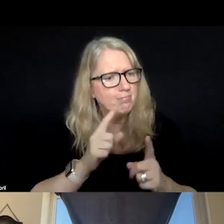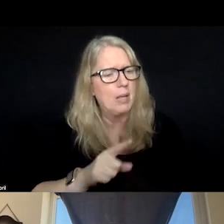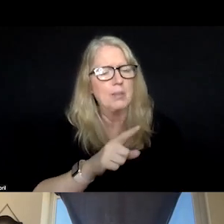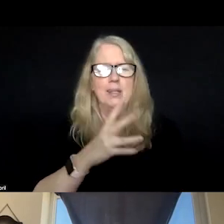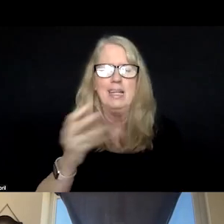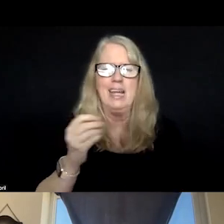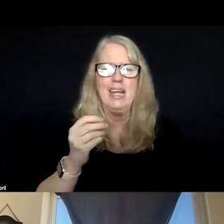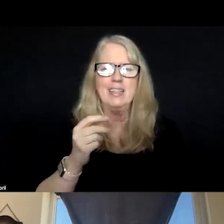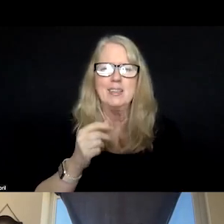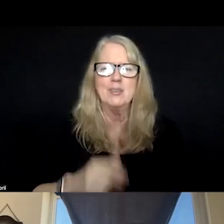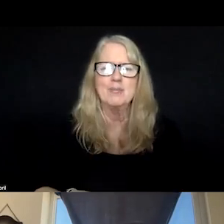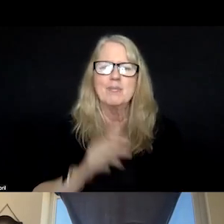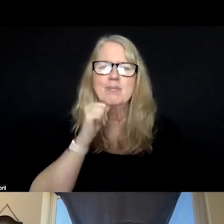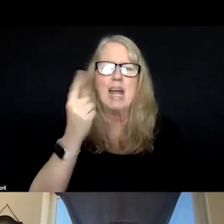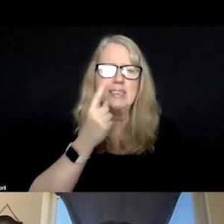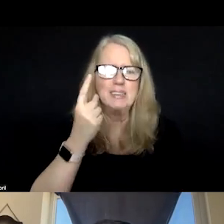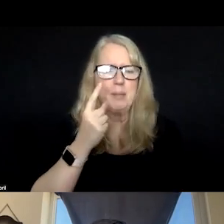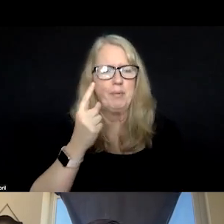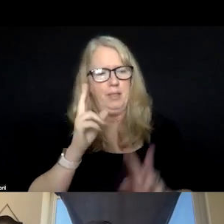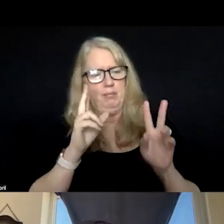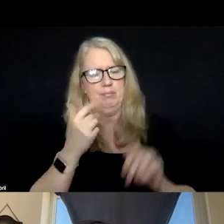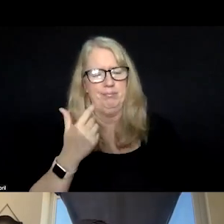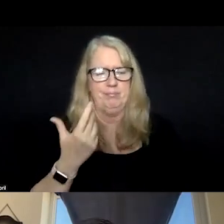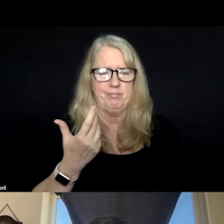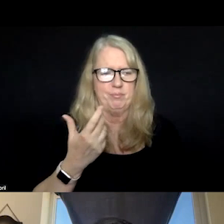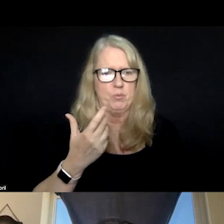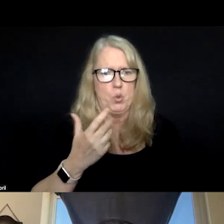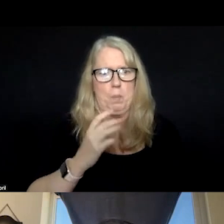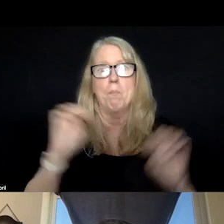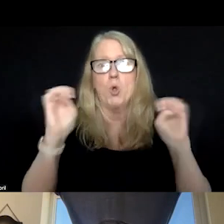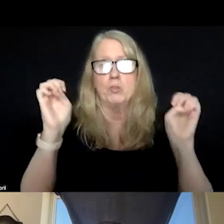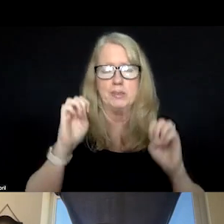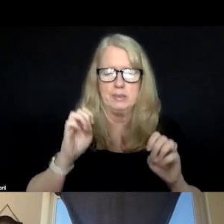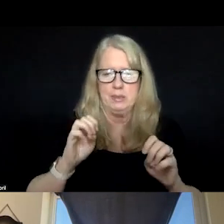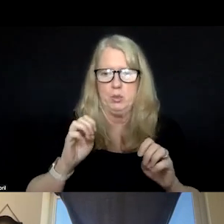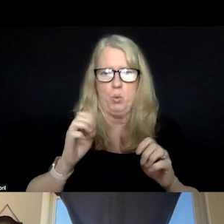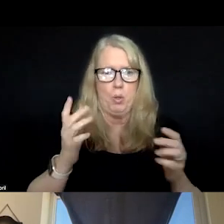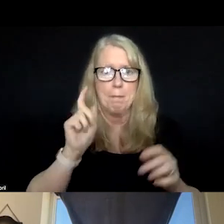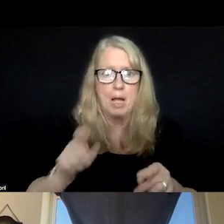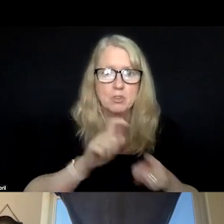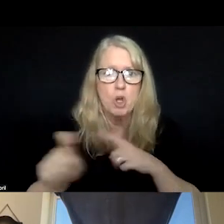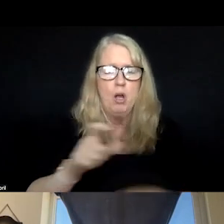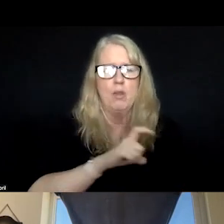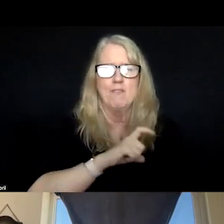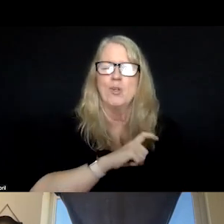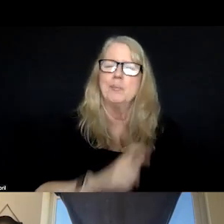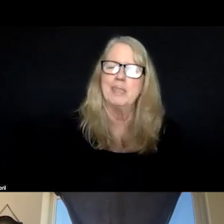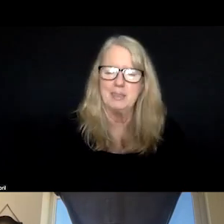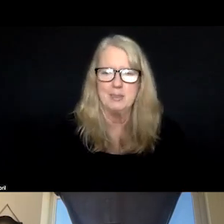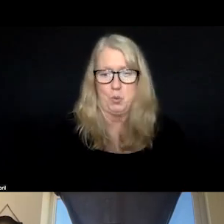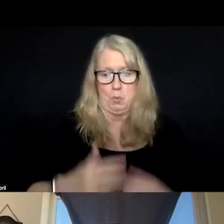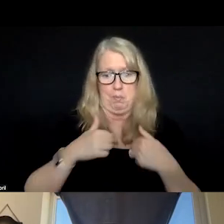be something that is deemed as a emergency or engaging law enforcement. But what I need as